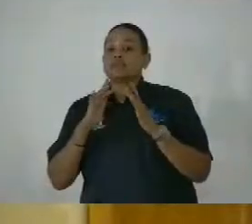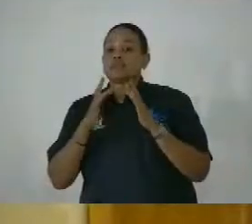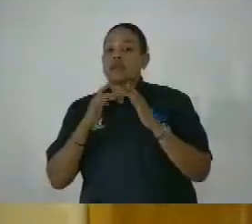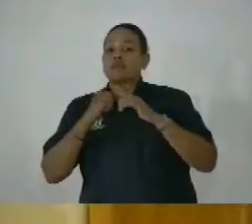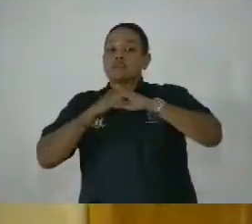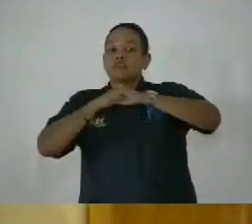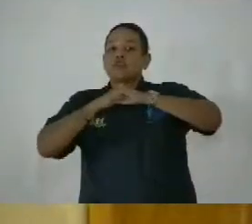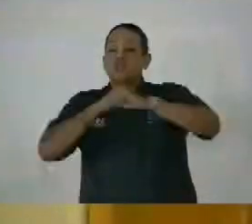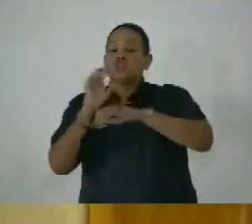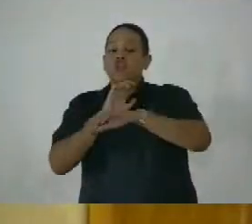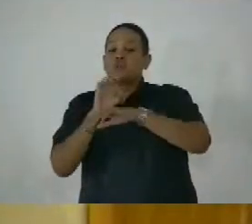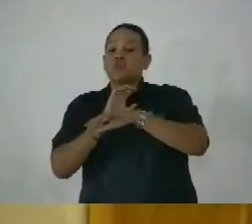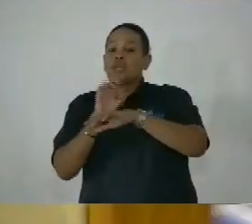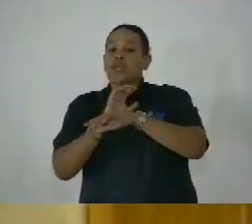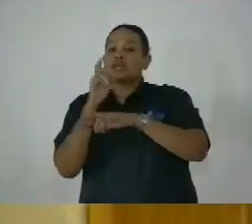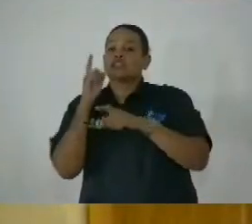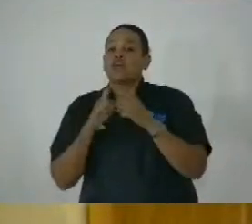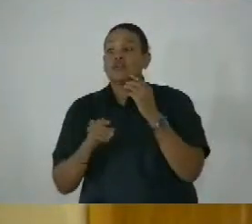communication, computer, and